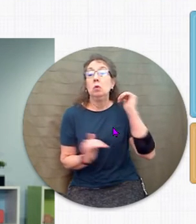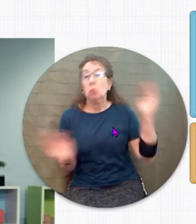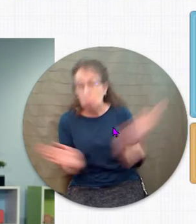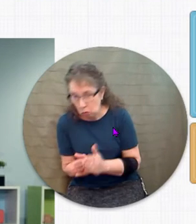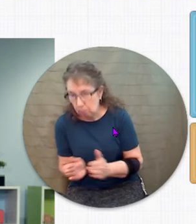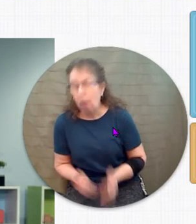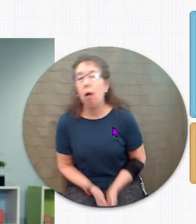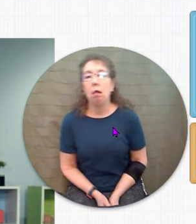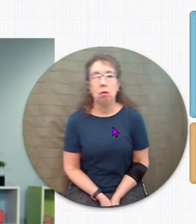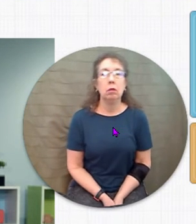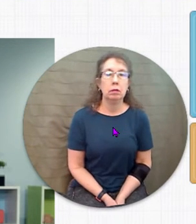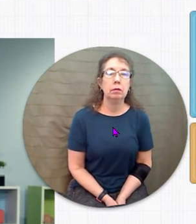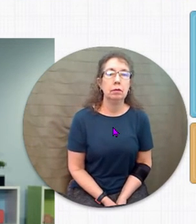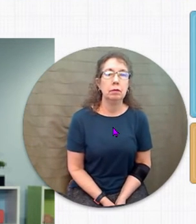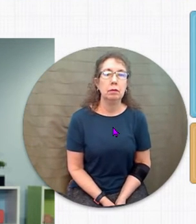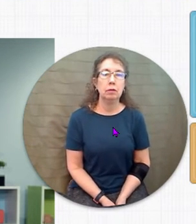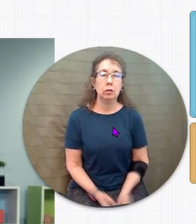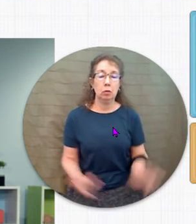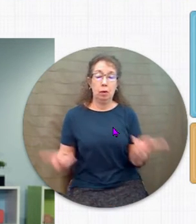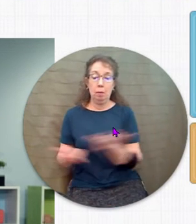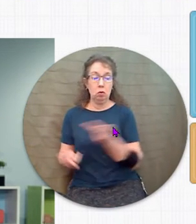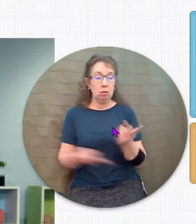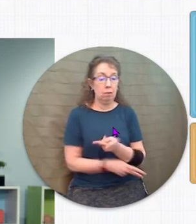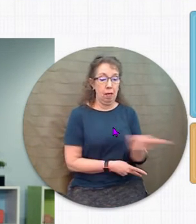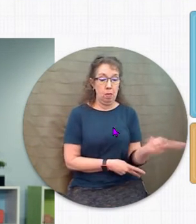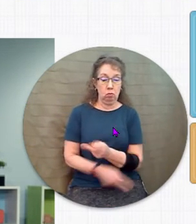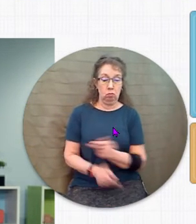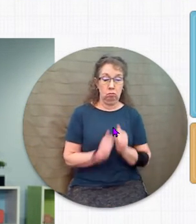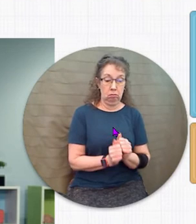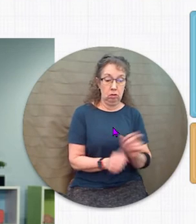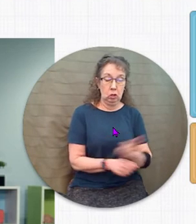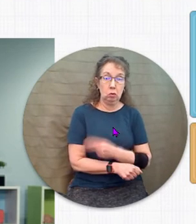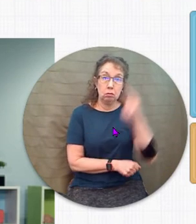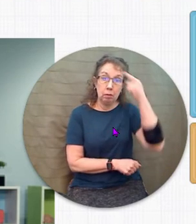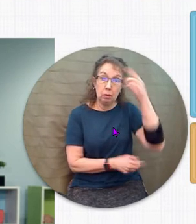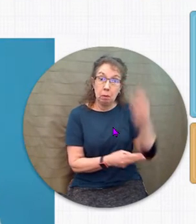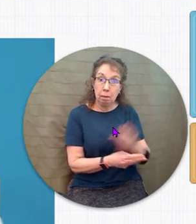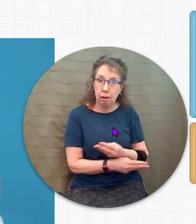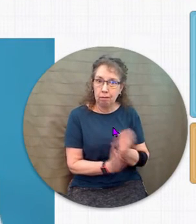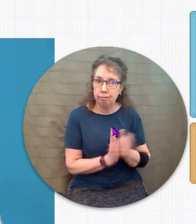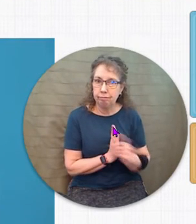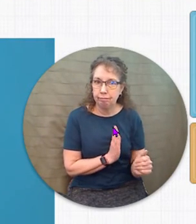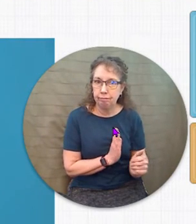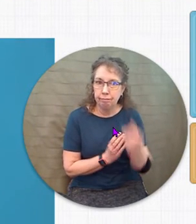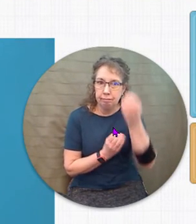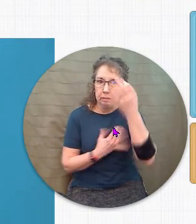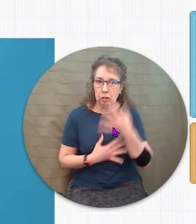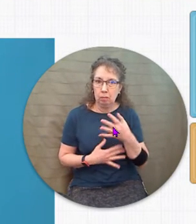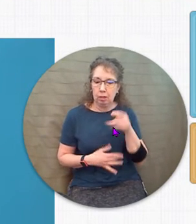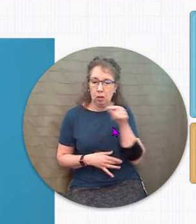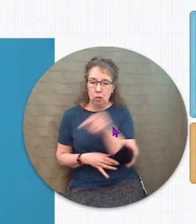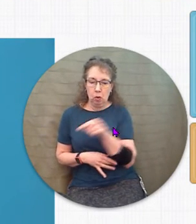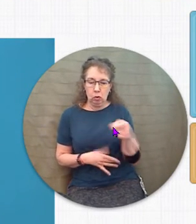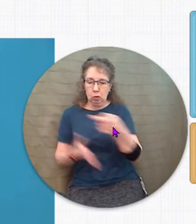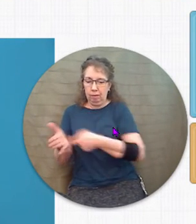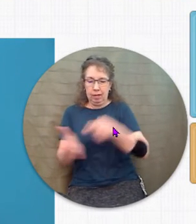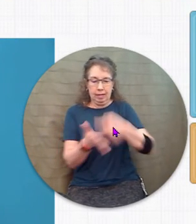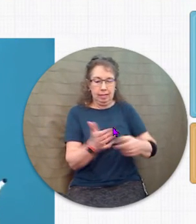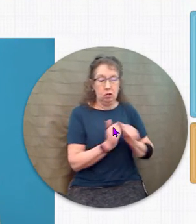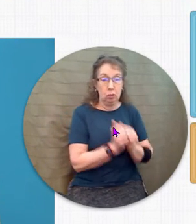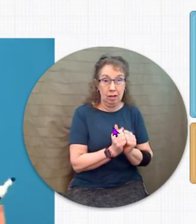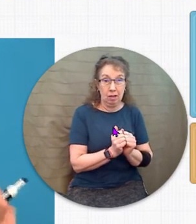So this, when I multiply these two together, I can use that mental math skill to tell me that these two fees together are